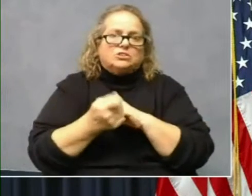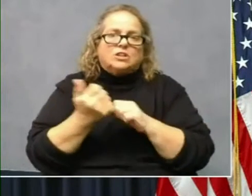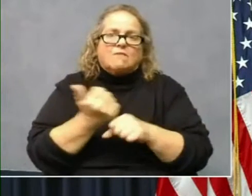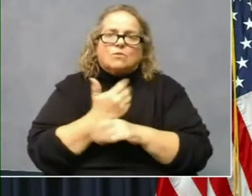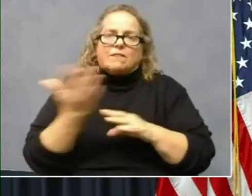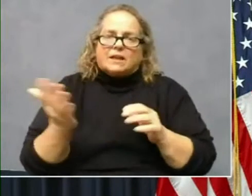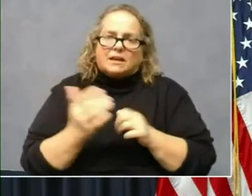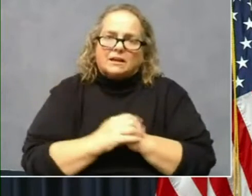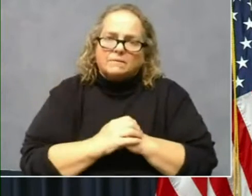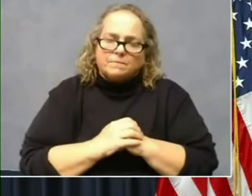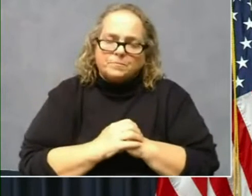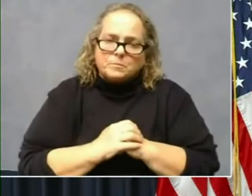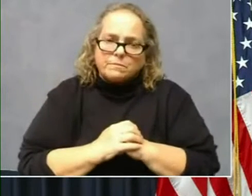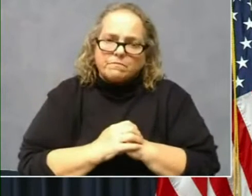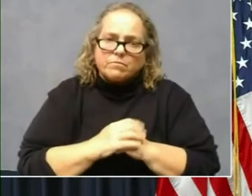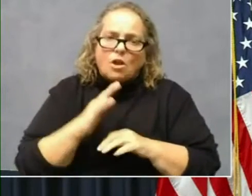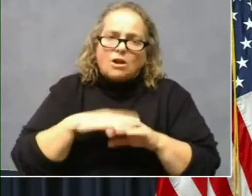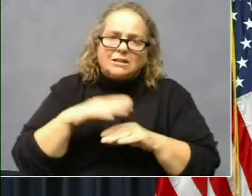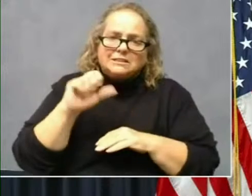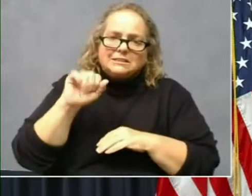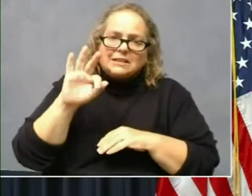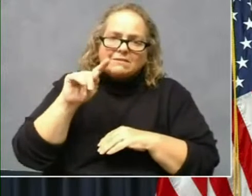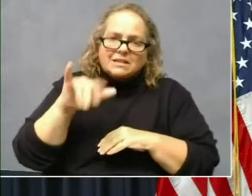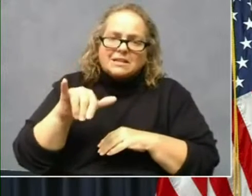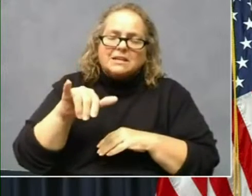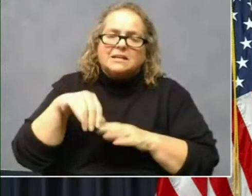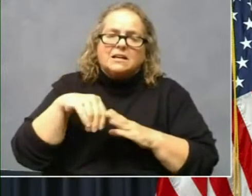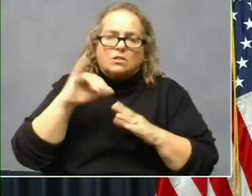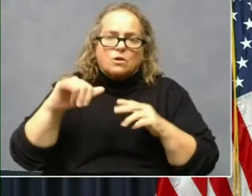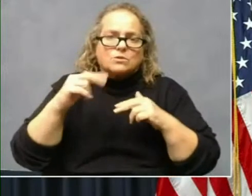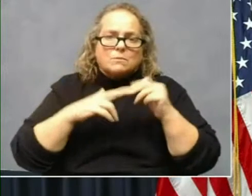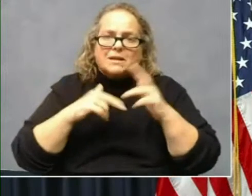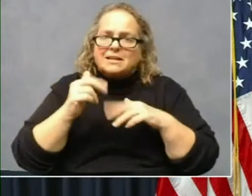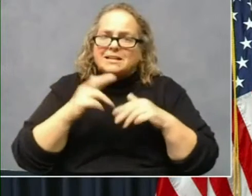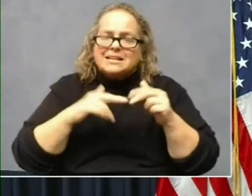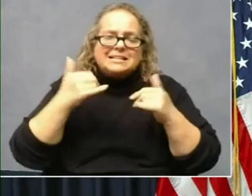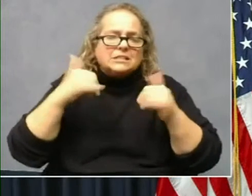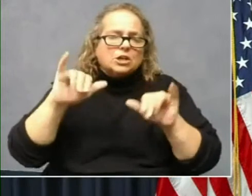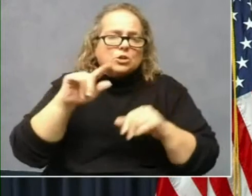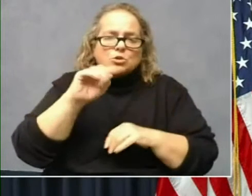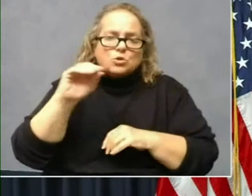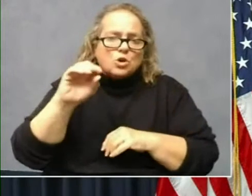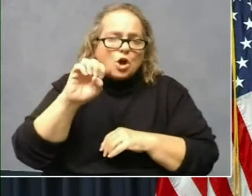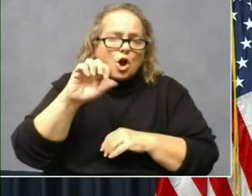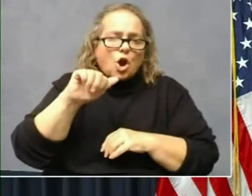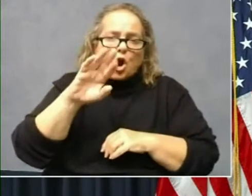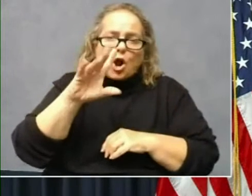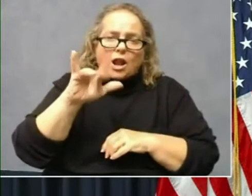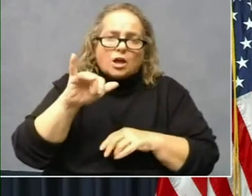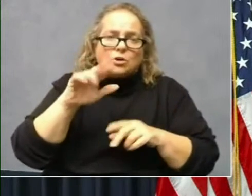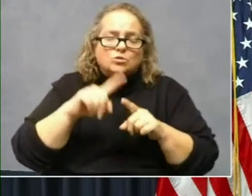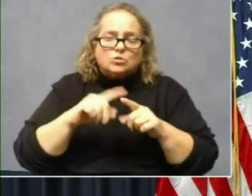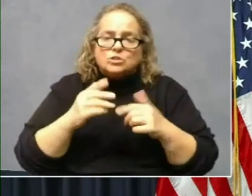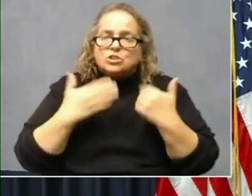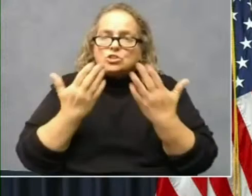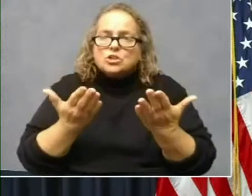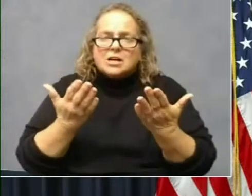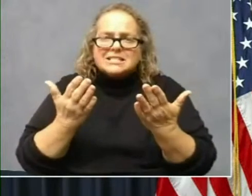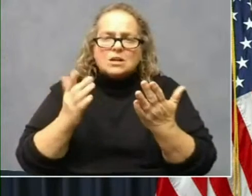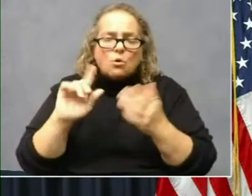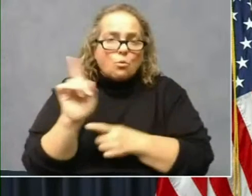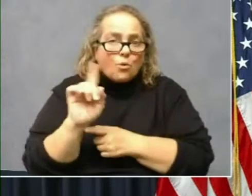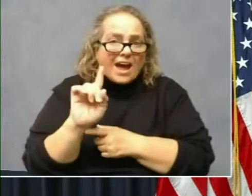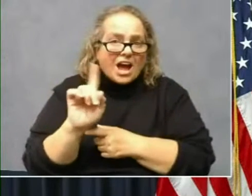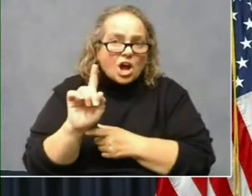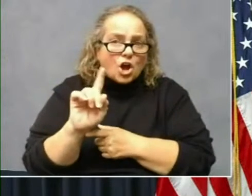on safety inside of those buildings. It's still too early to suggest the logistics of where they'd be given, and we've asked for